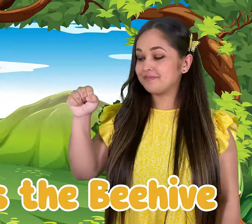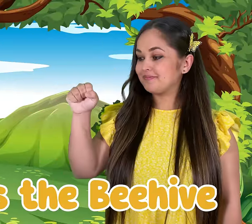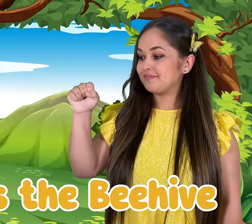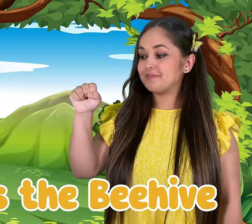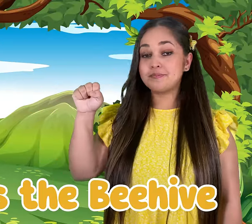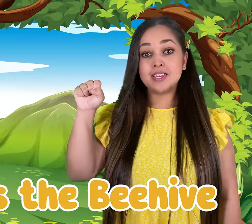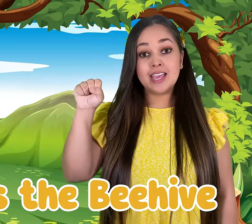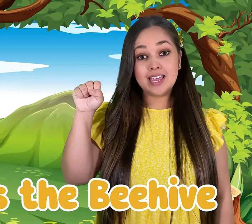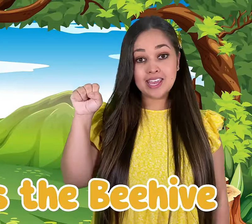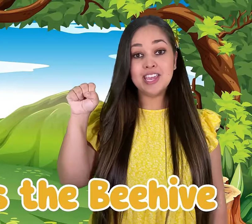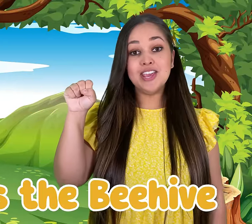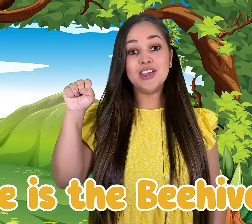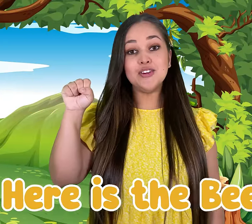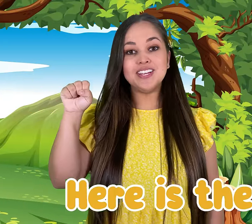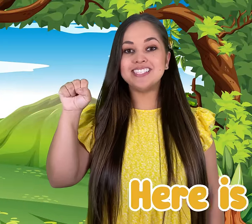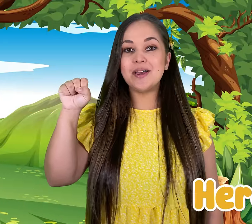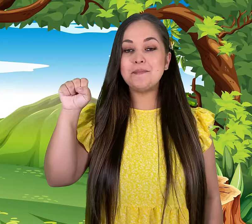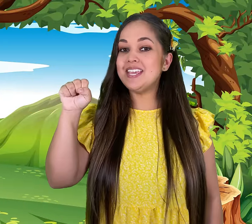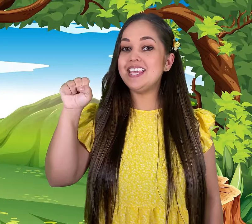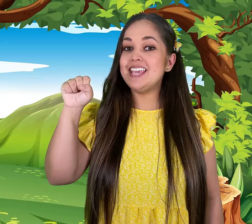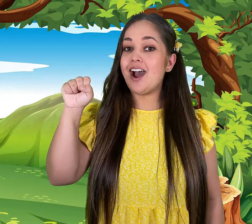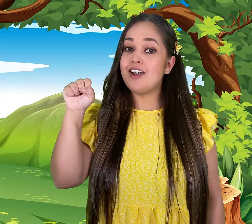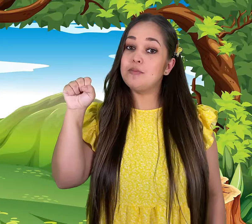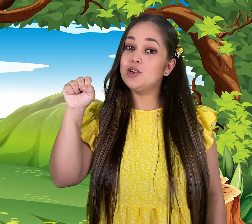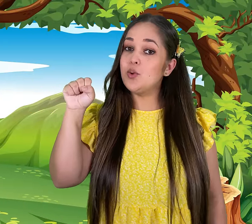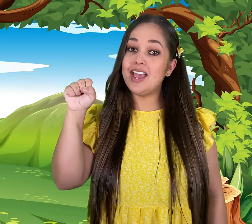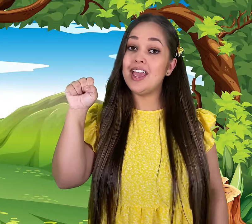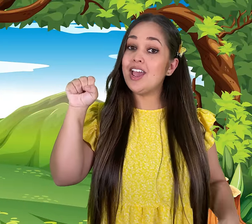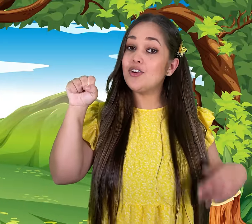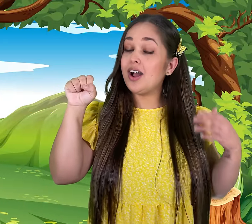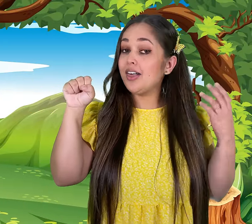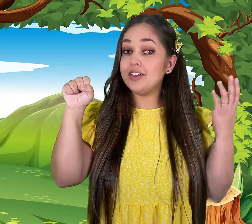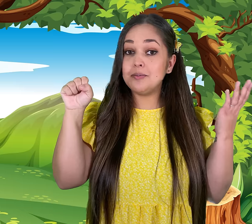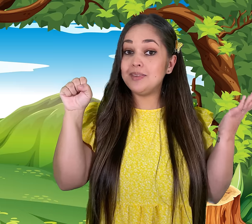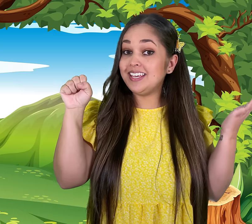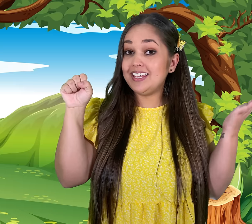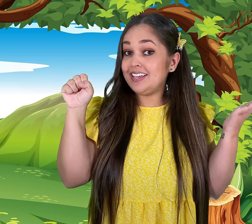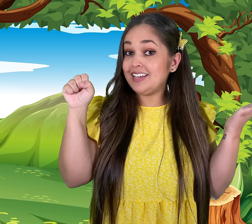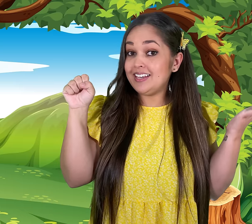Here is the beehive, but where